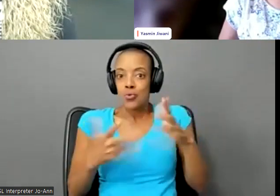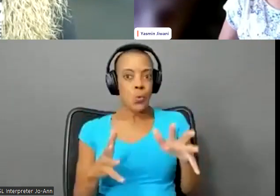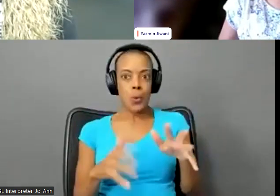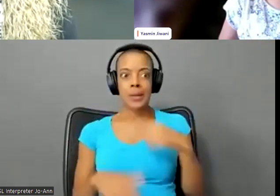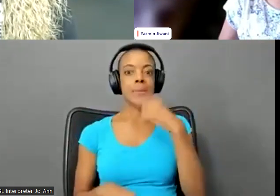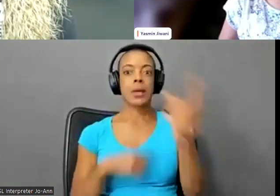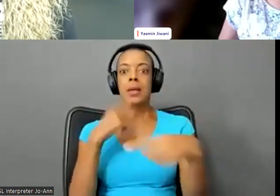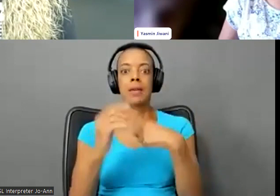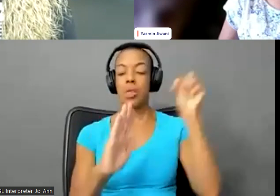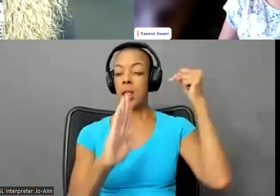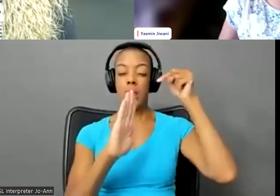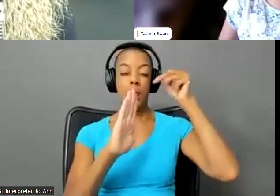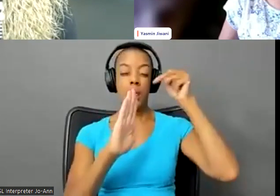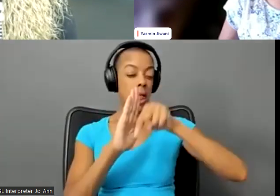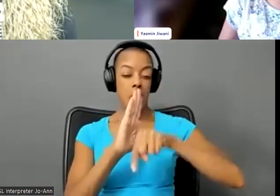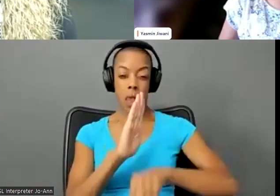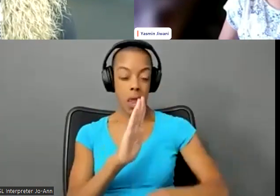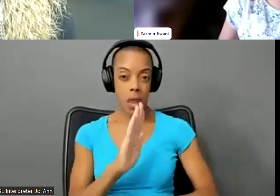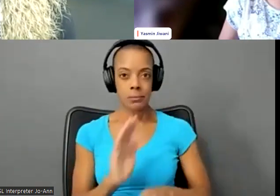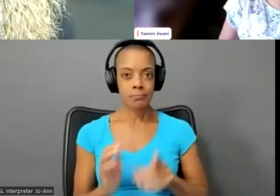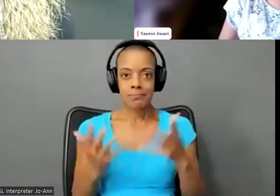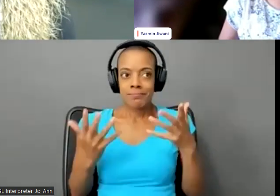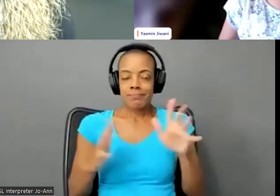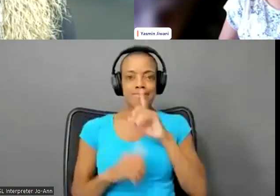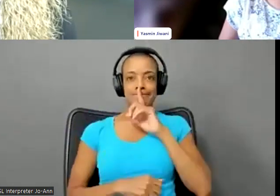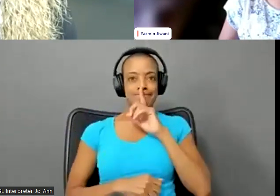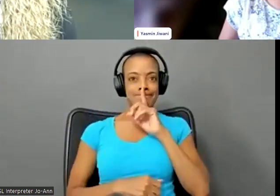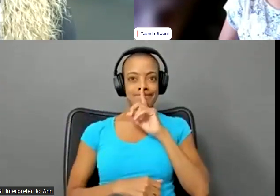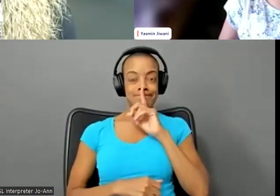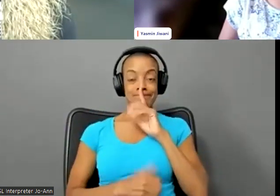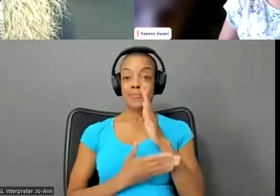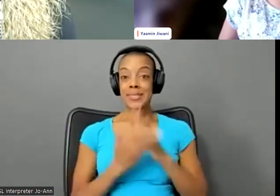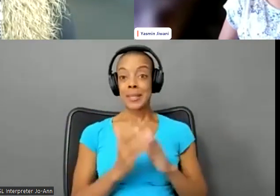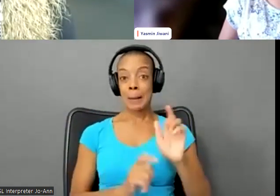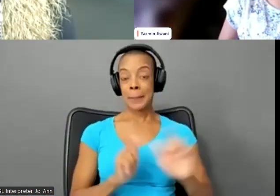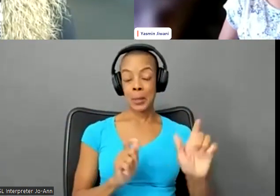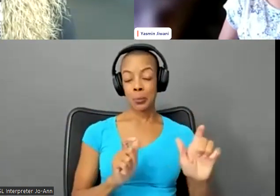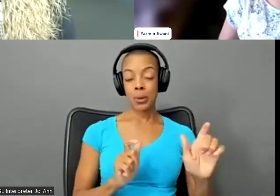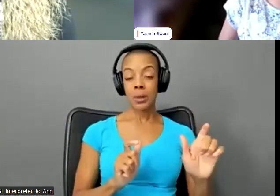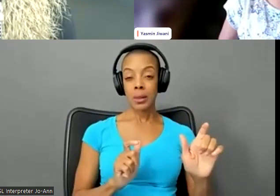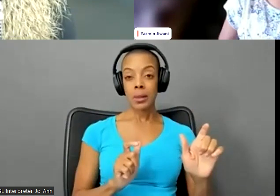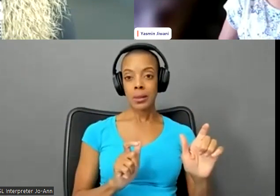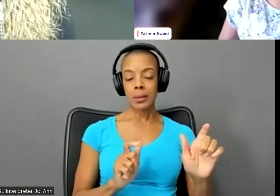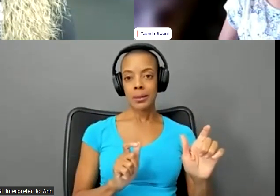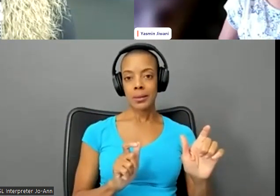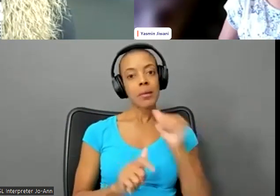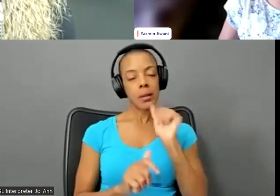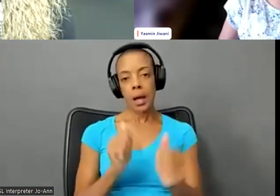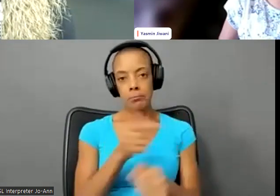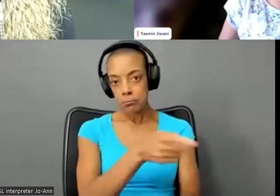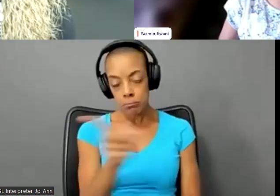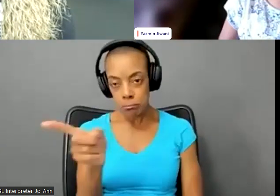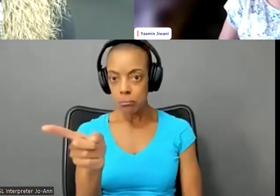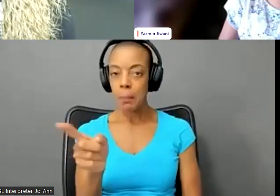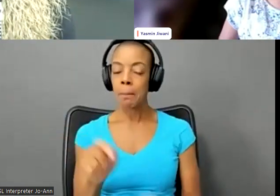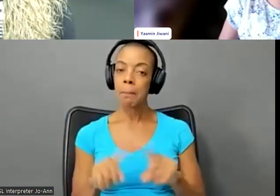or nitty-gritty details, because for some people, and again, probably not most people on this webinar, but having